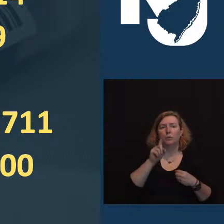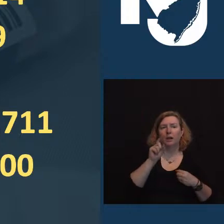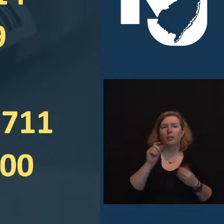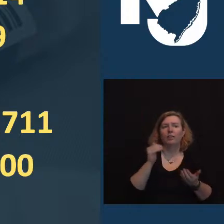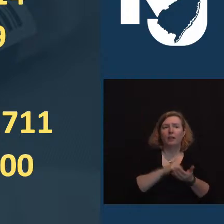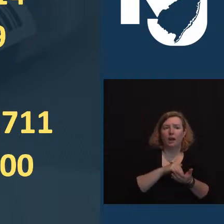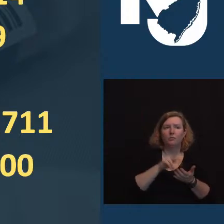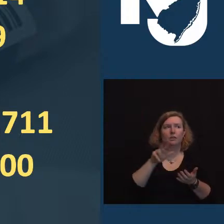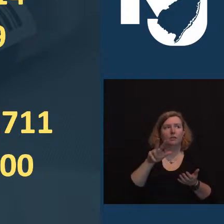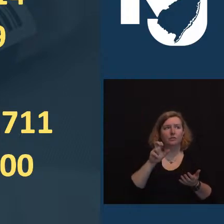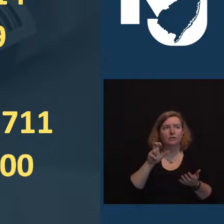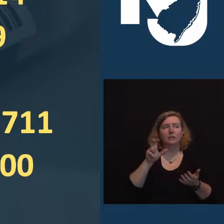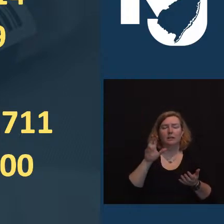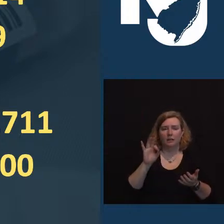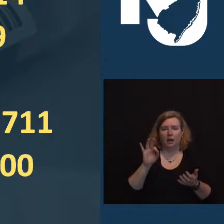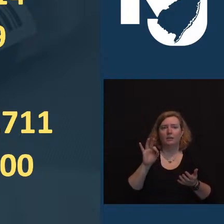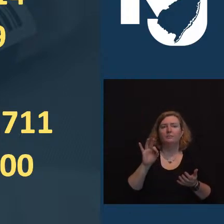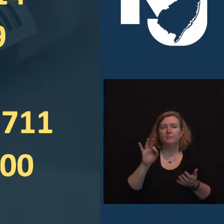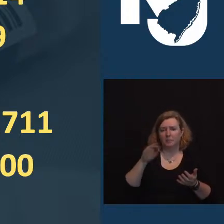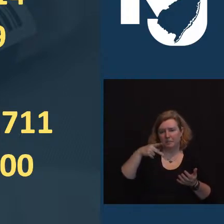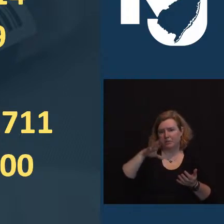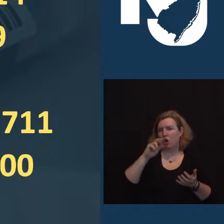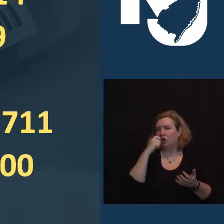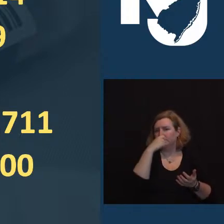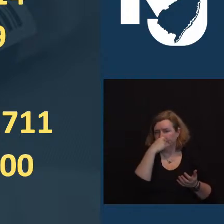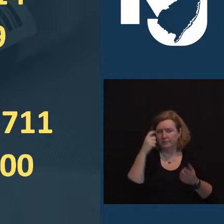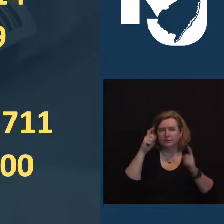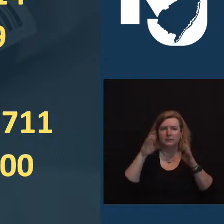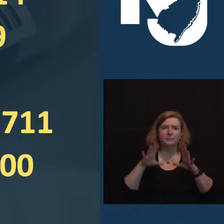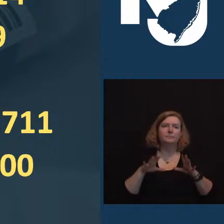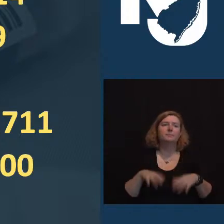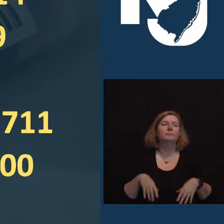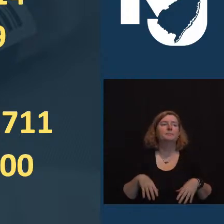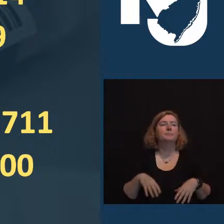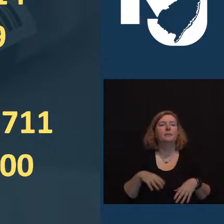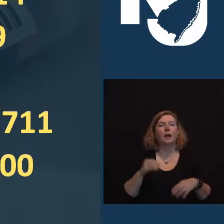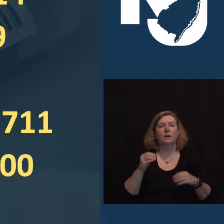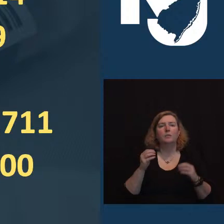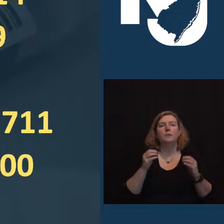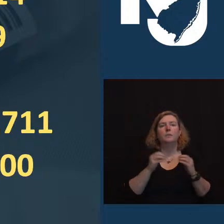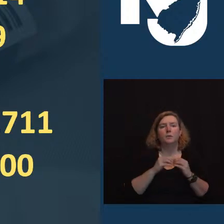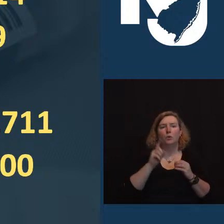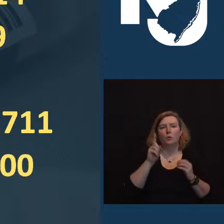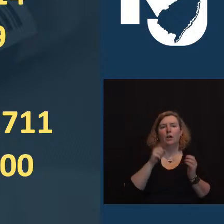and an additional 1,700 presumed positive antigen tests.